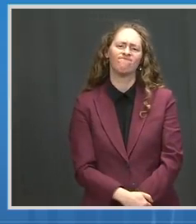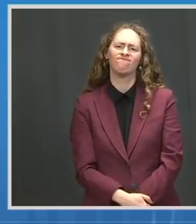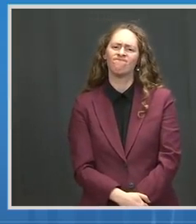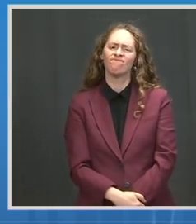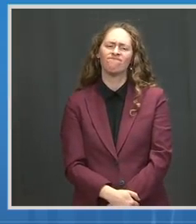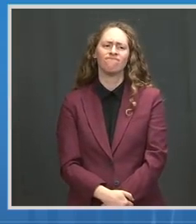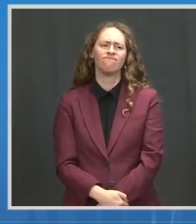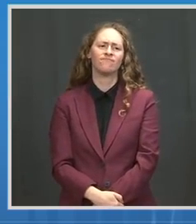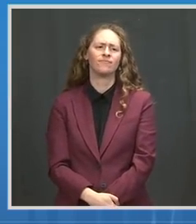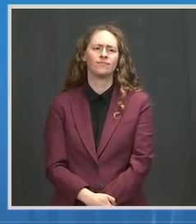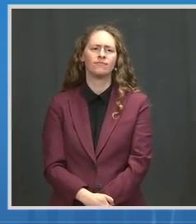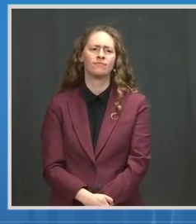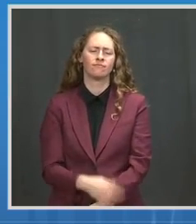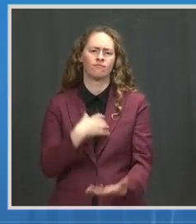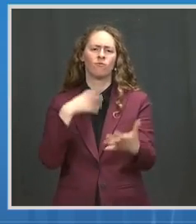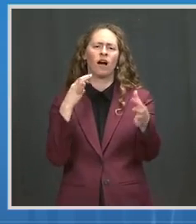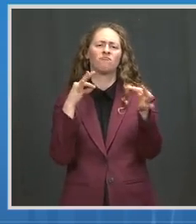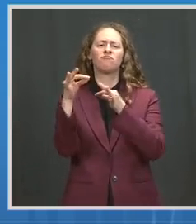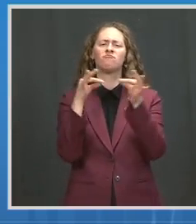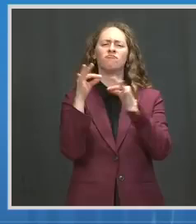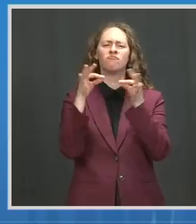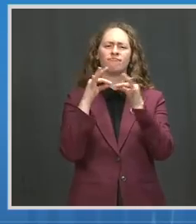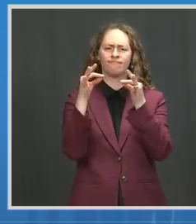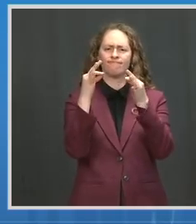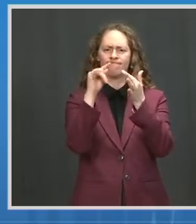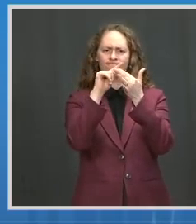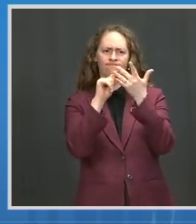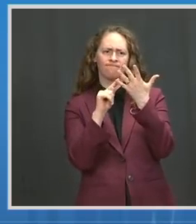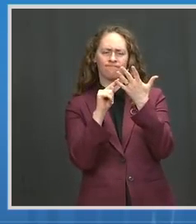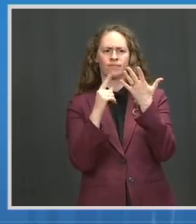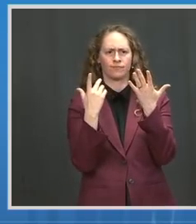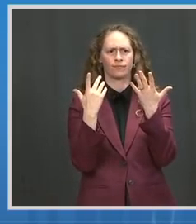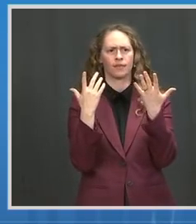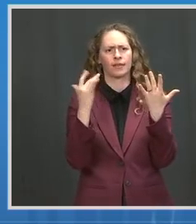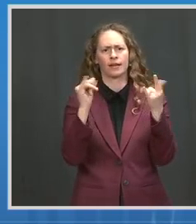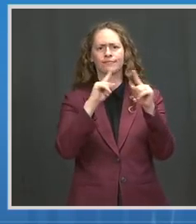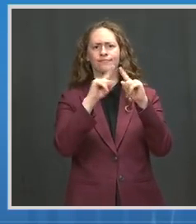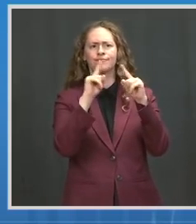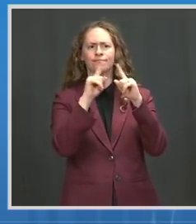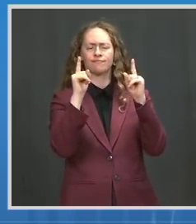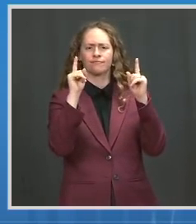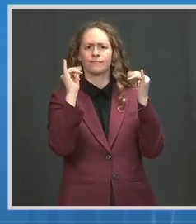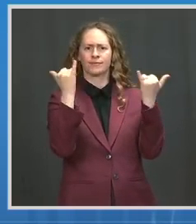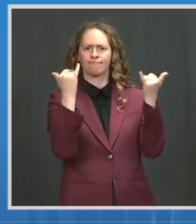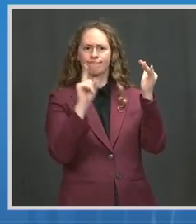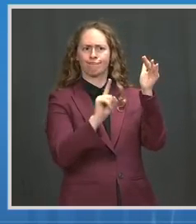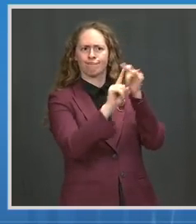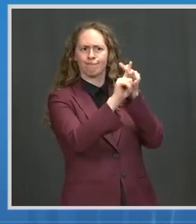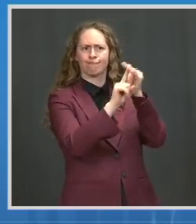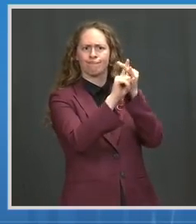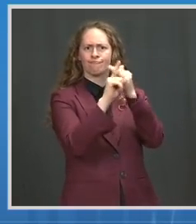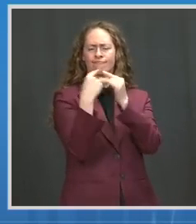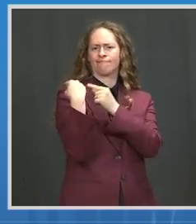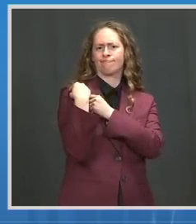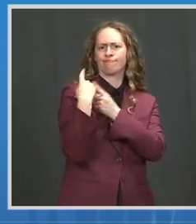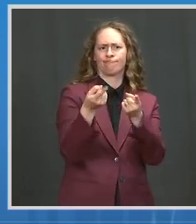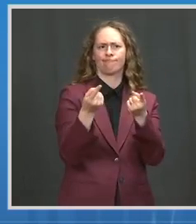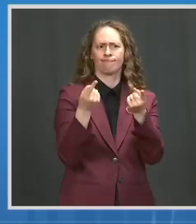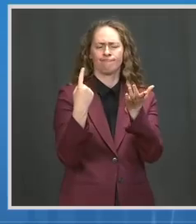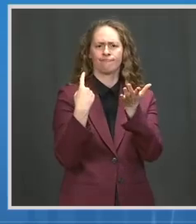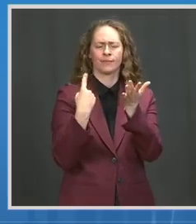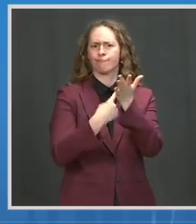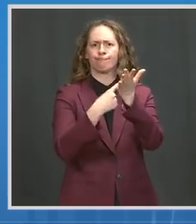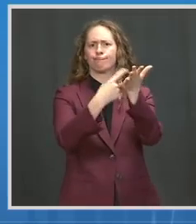minutes talking to you about a subject that has gained a lot more attention over the last few days, and that has to do